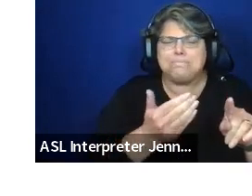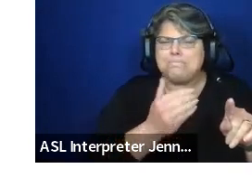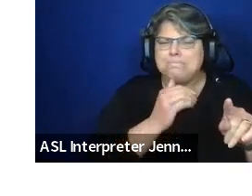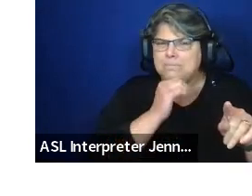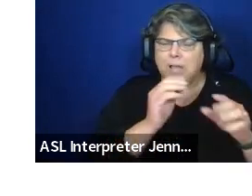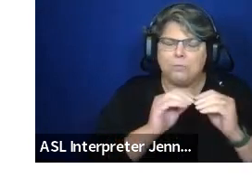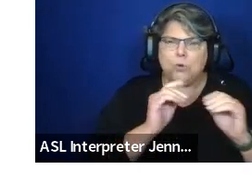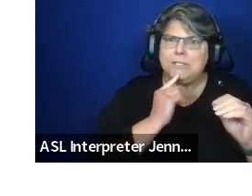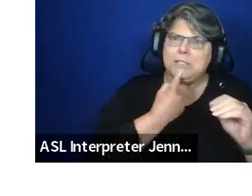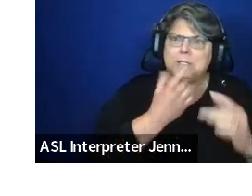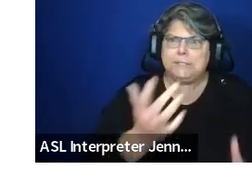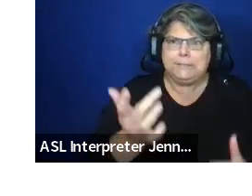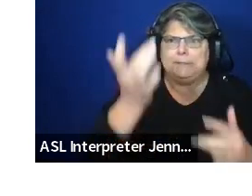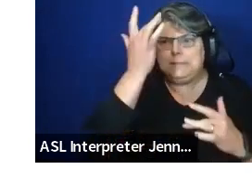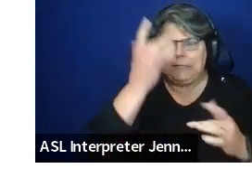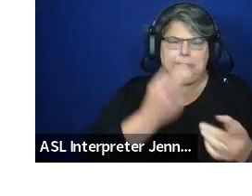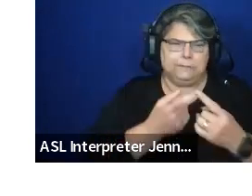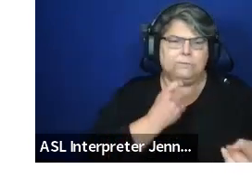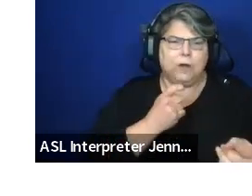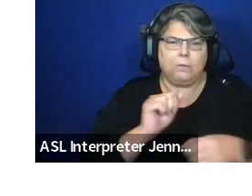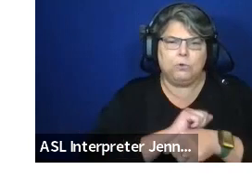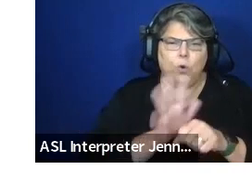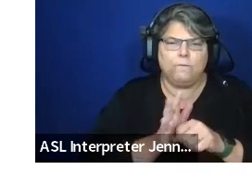severe outcomes from COVID-19.